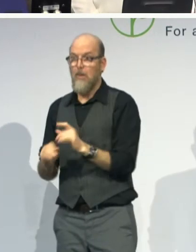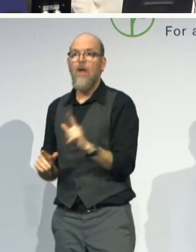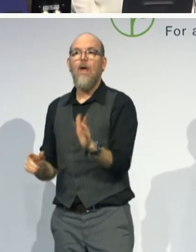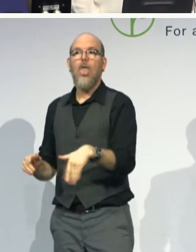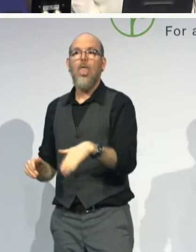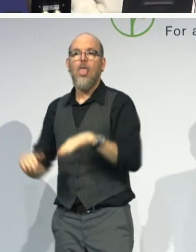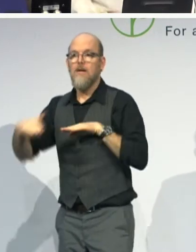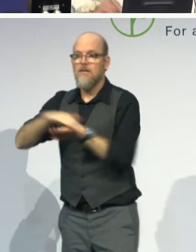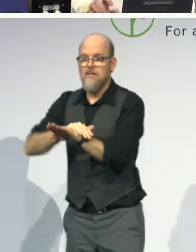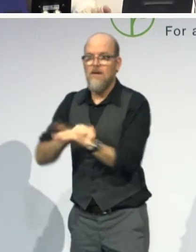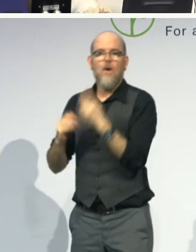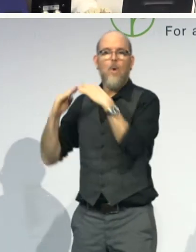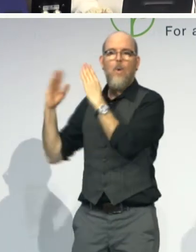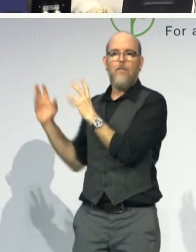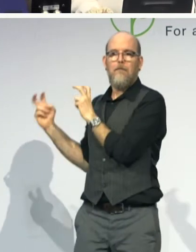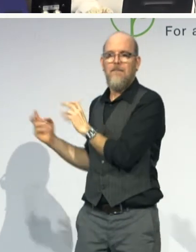attend university.